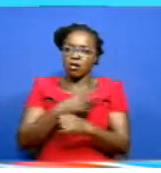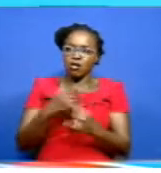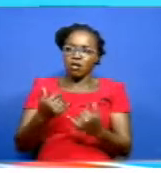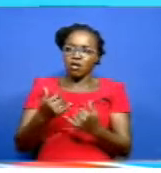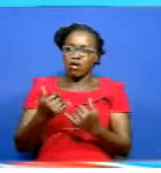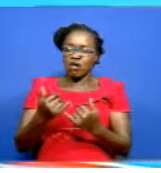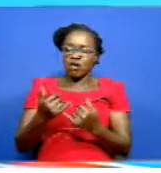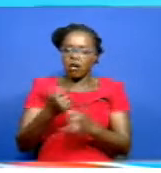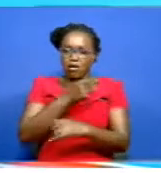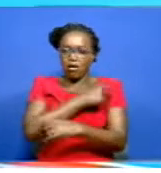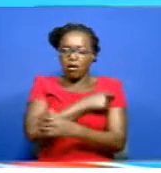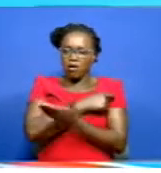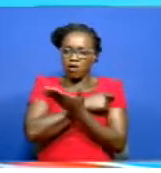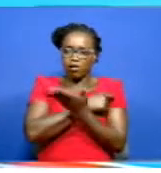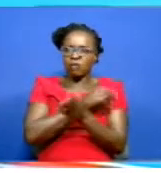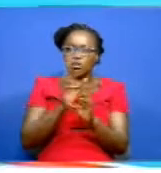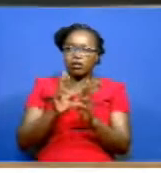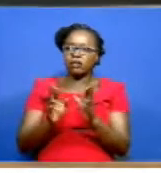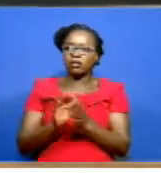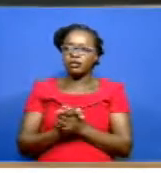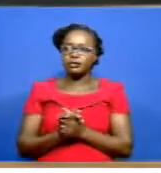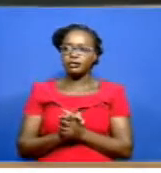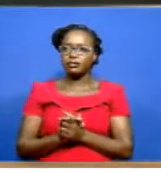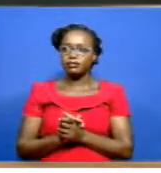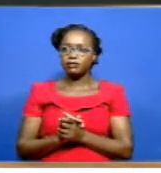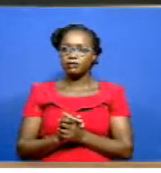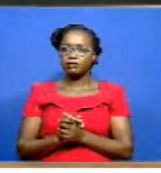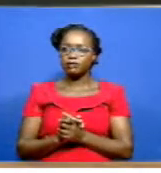Oxford AstraZeneca vaccine?